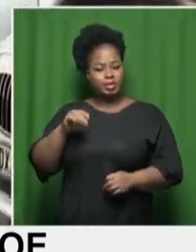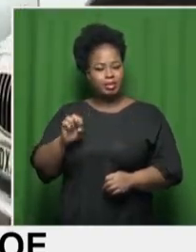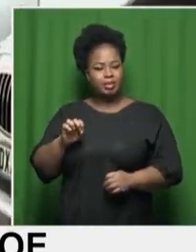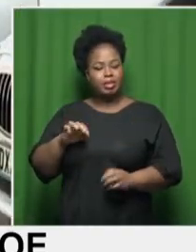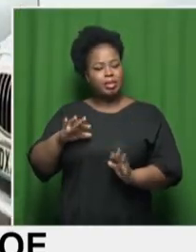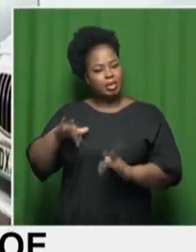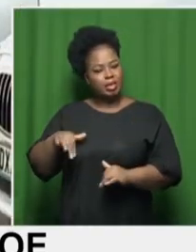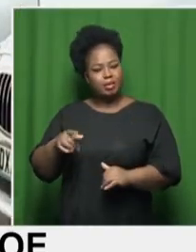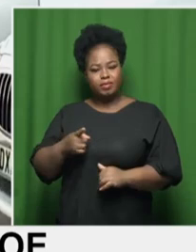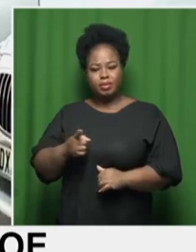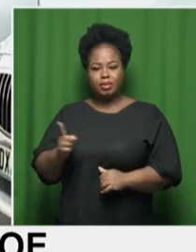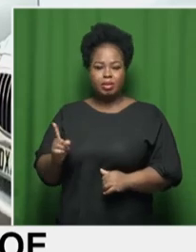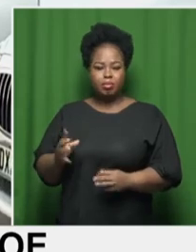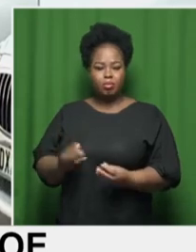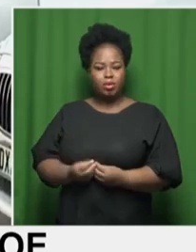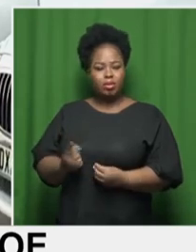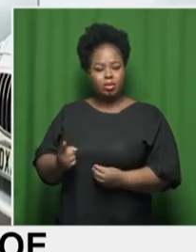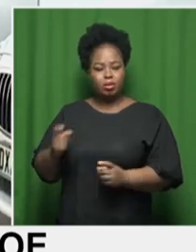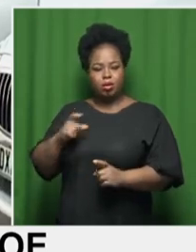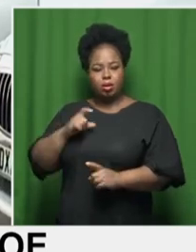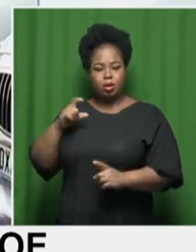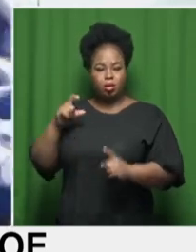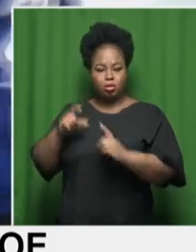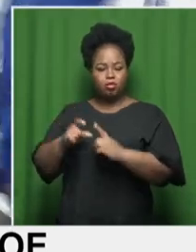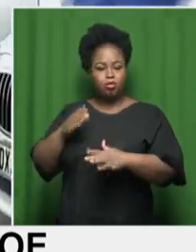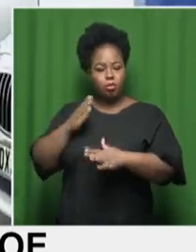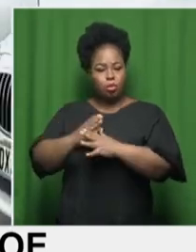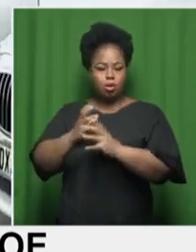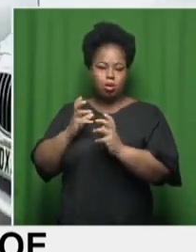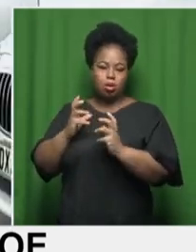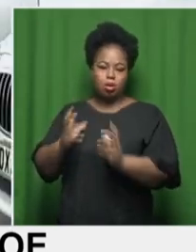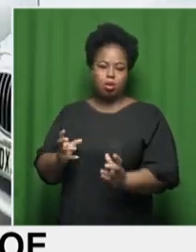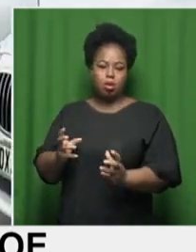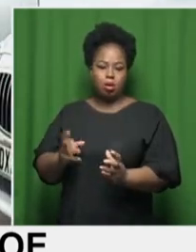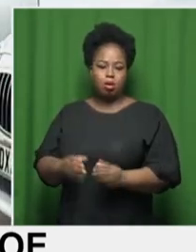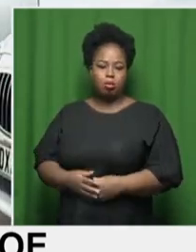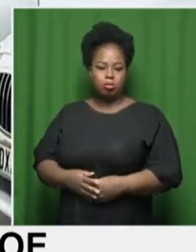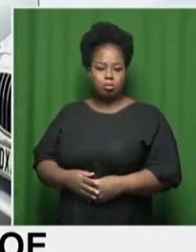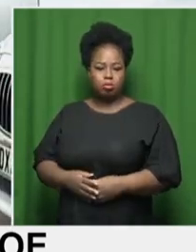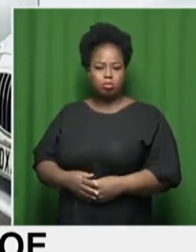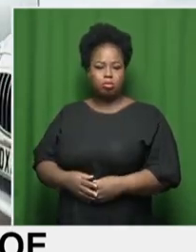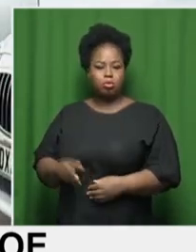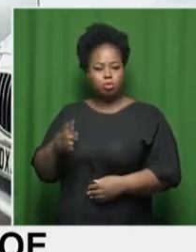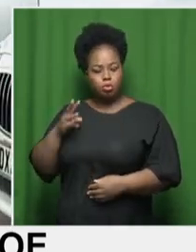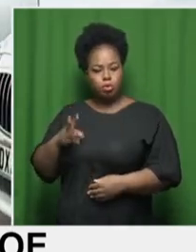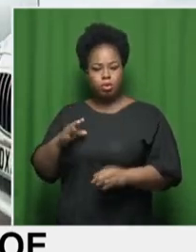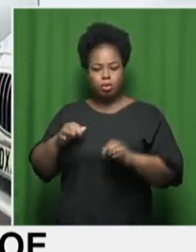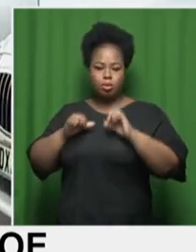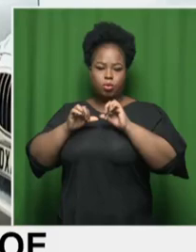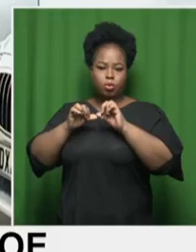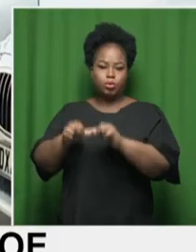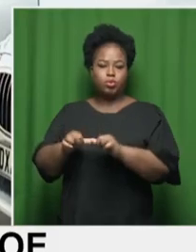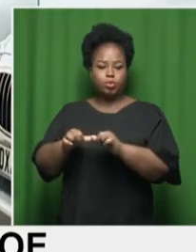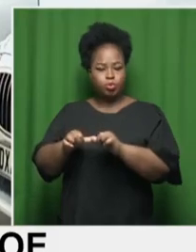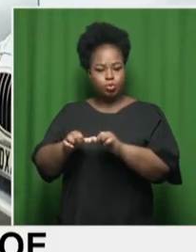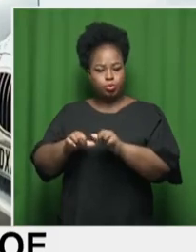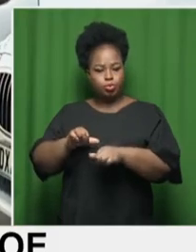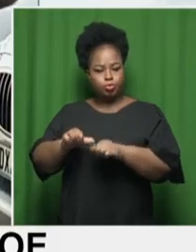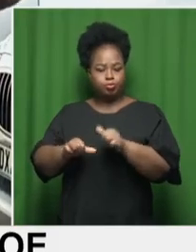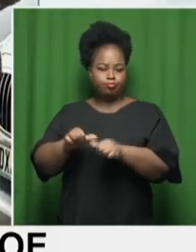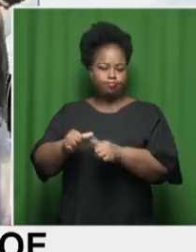them with that culture of working hard, and they will continue and carry the baton